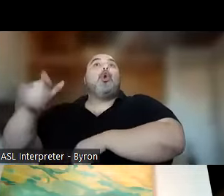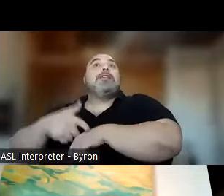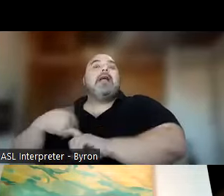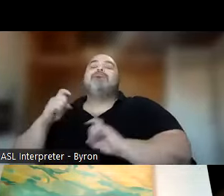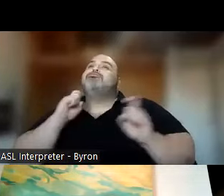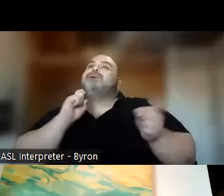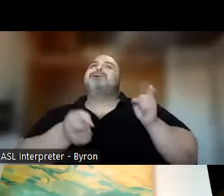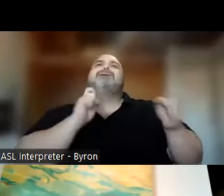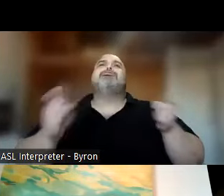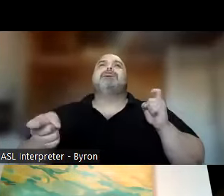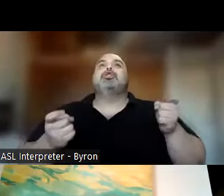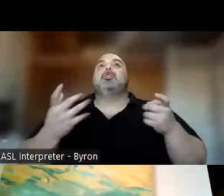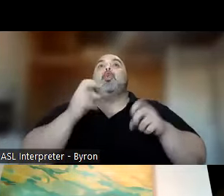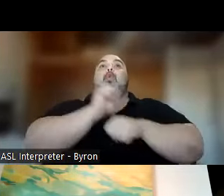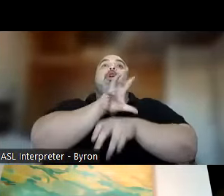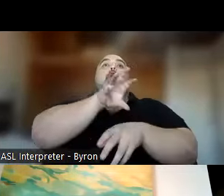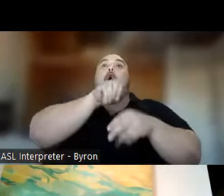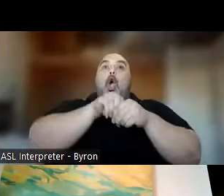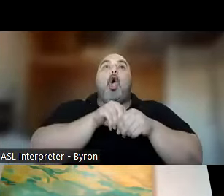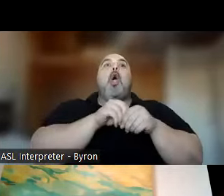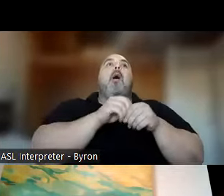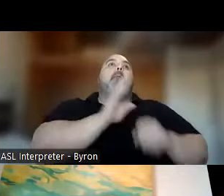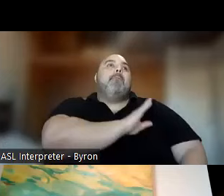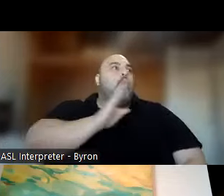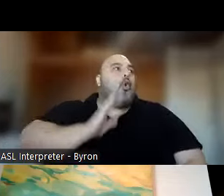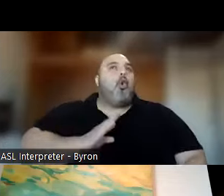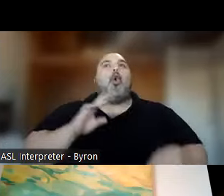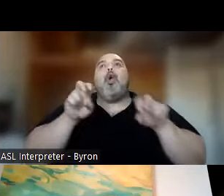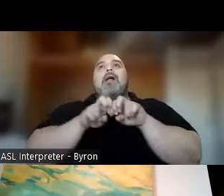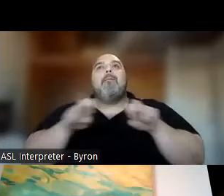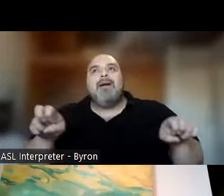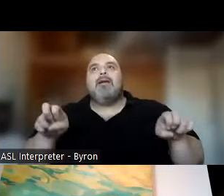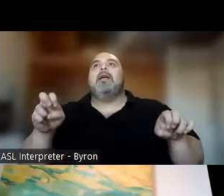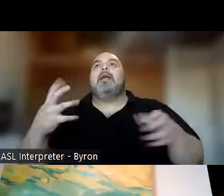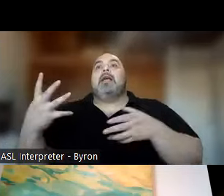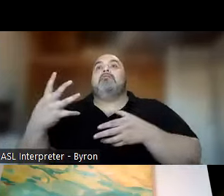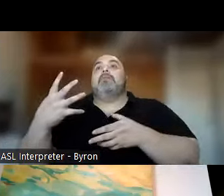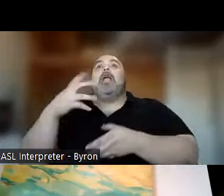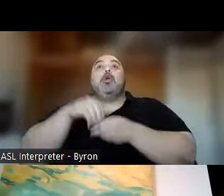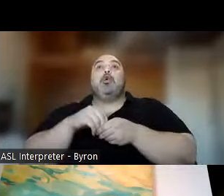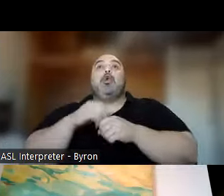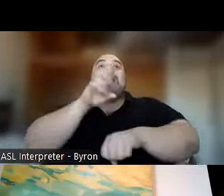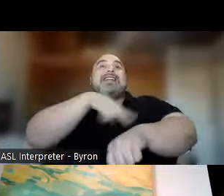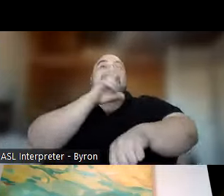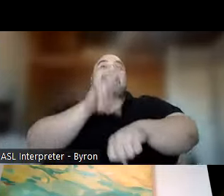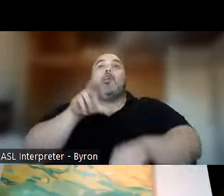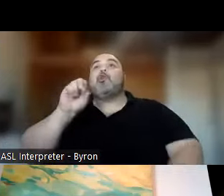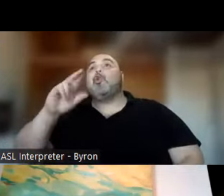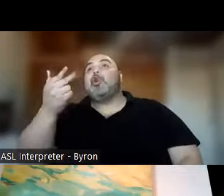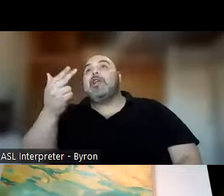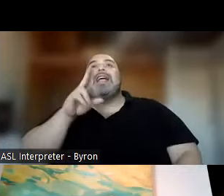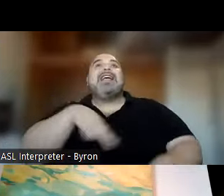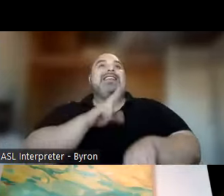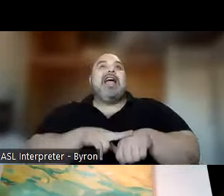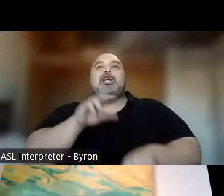of different boards and committees, including some national organizations, the National Academy of